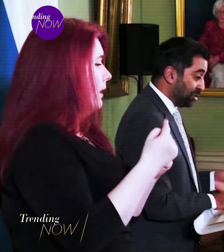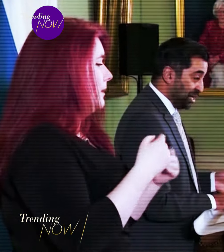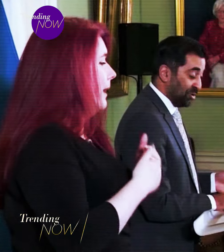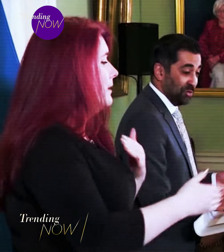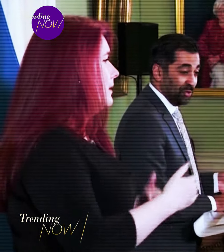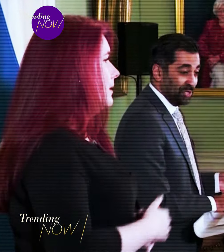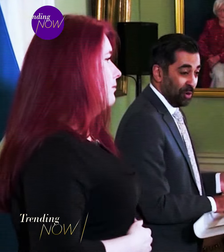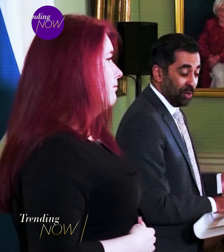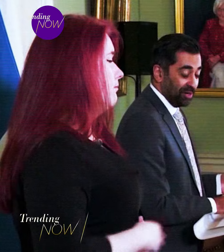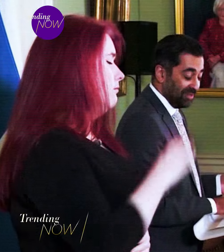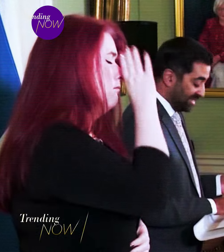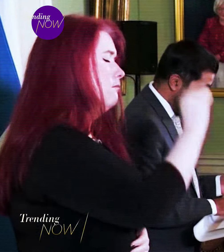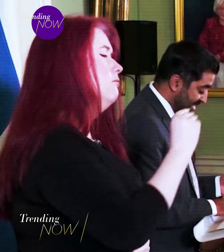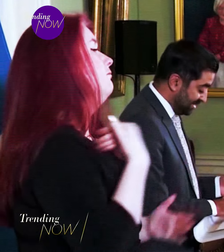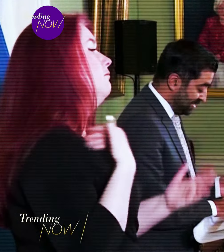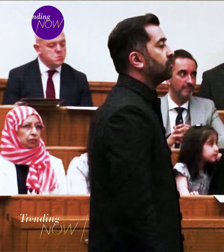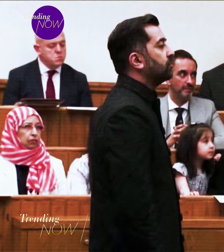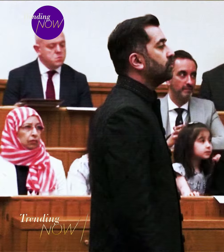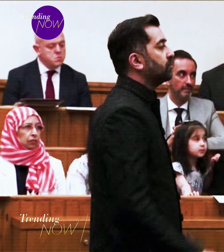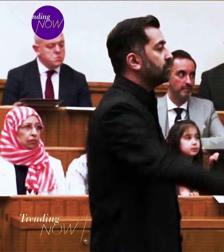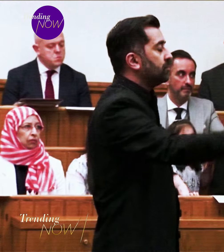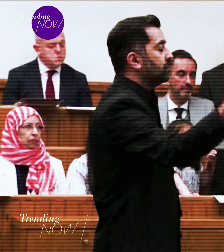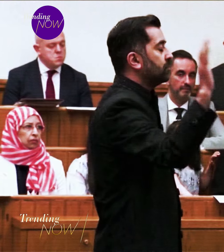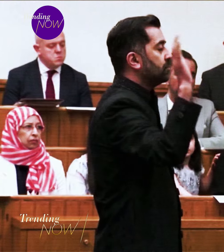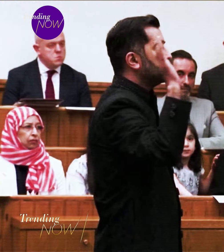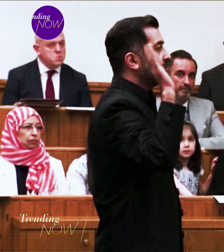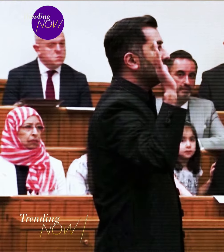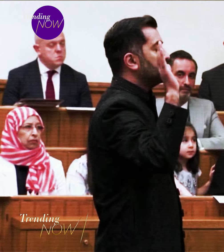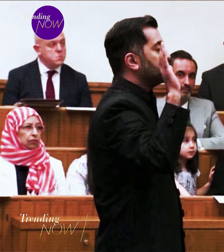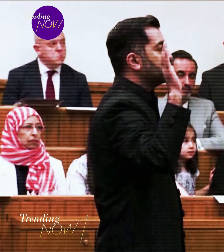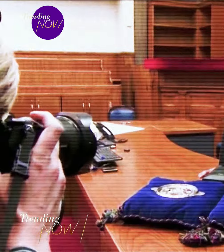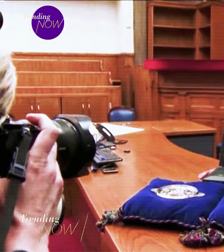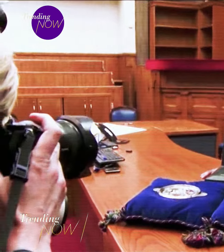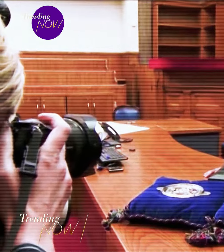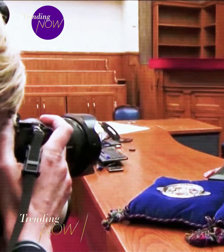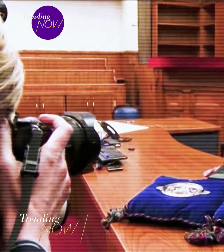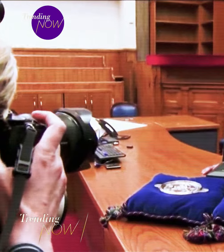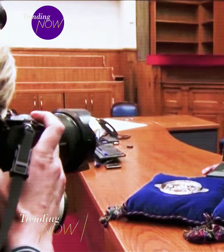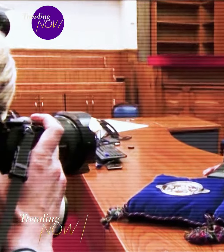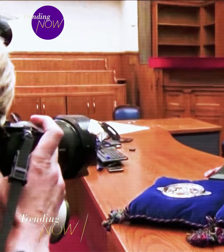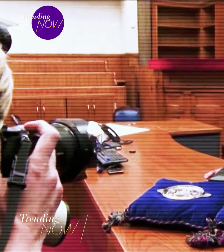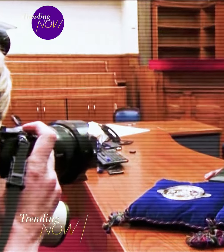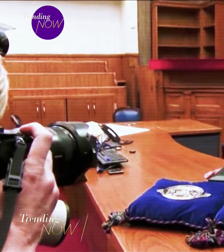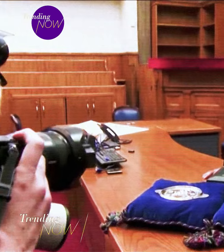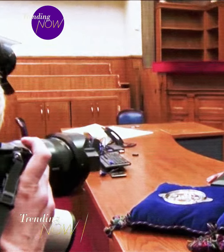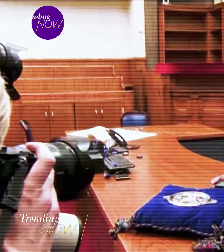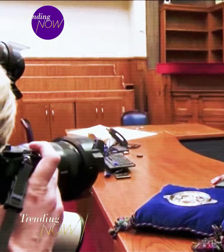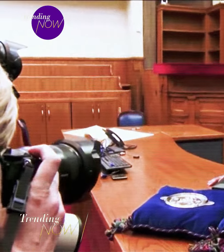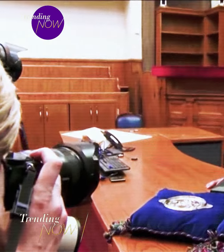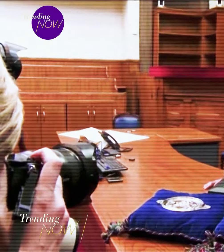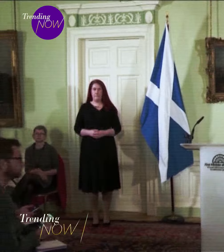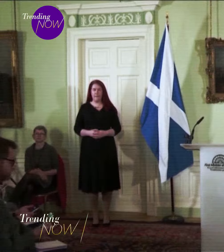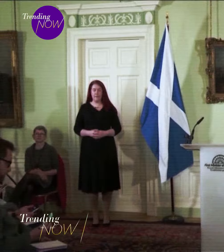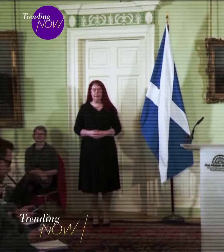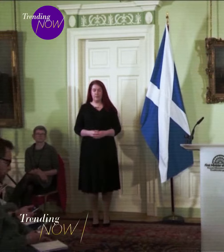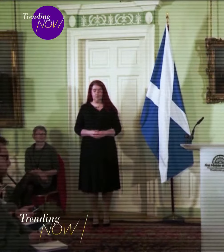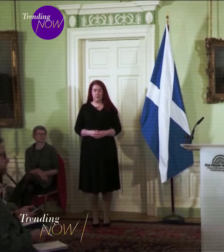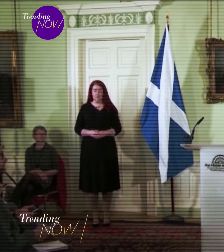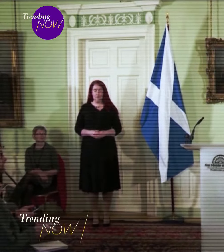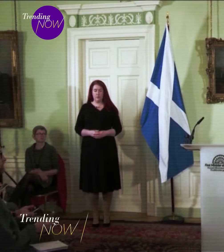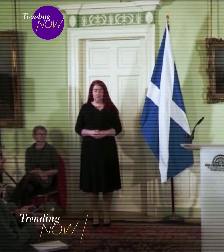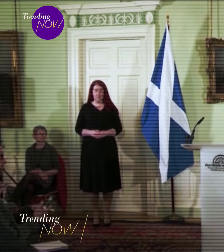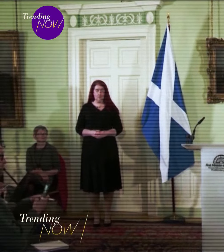Humza Yousaf was the youngest person and the first Scottish, Asian and Muslim to hold the office since it was created in 1999. What